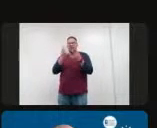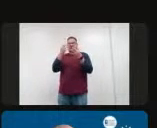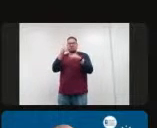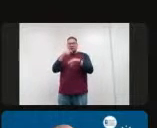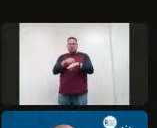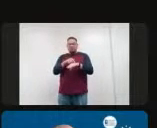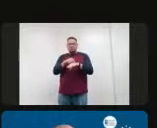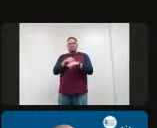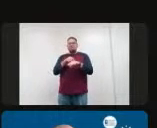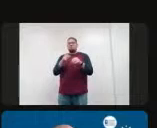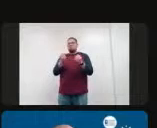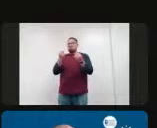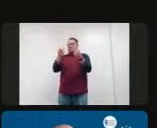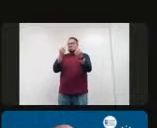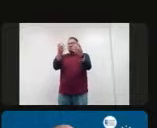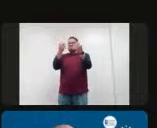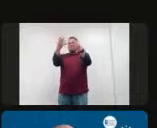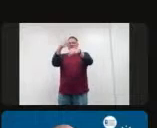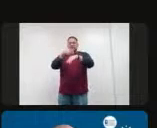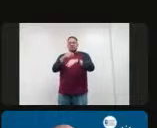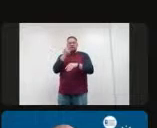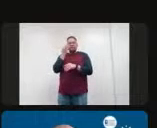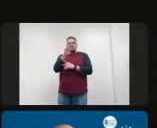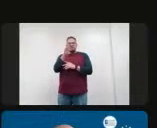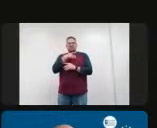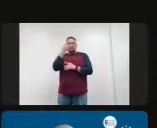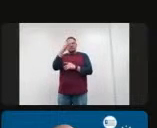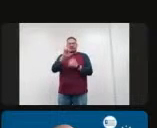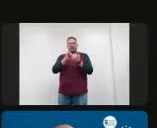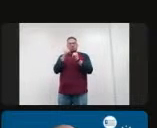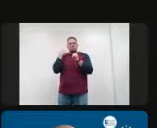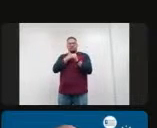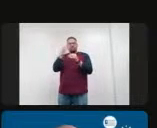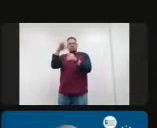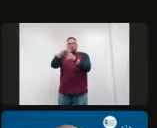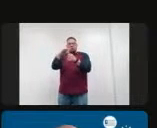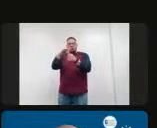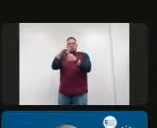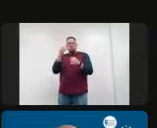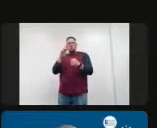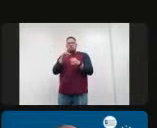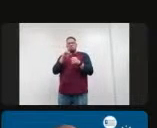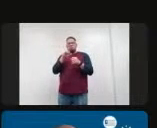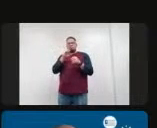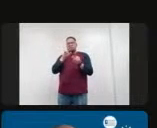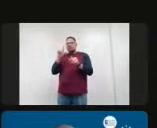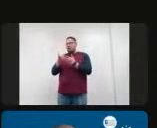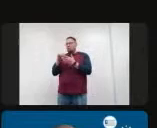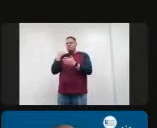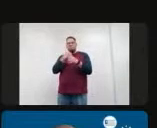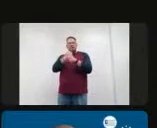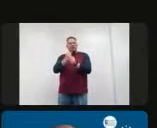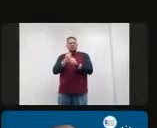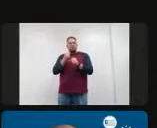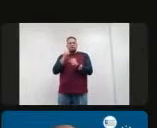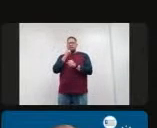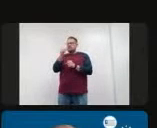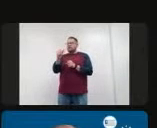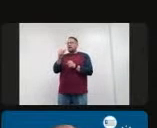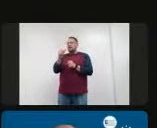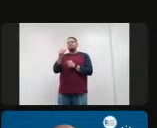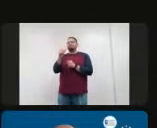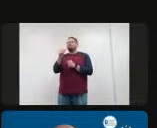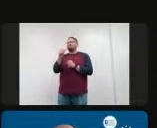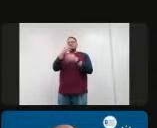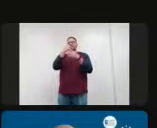several, unfortunately, if she didn't like the way we voted or comments we made. And it is not a care